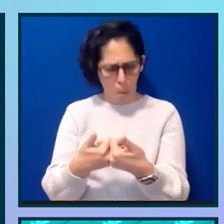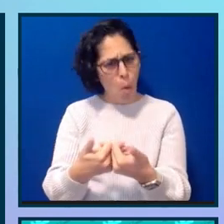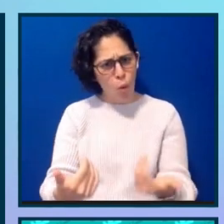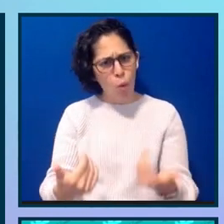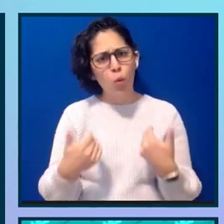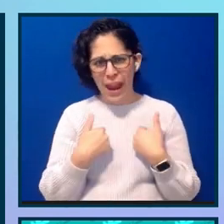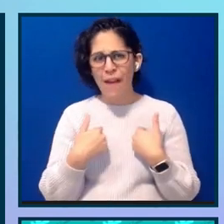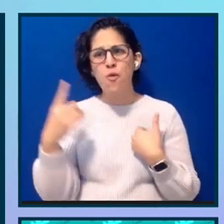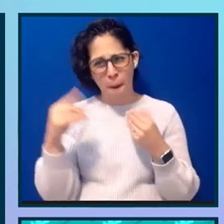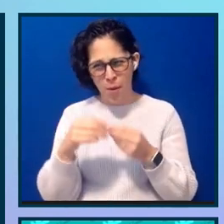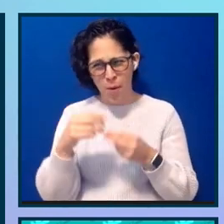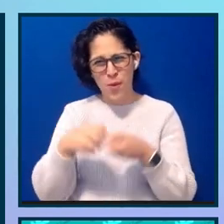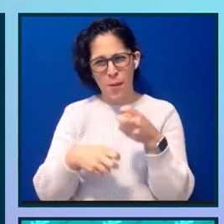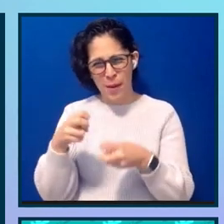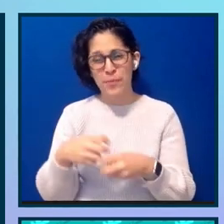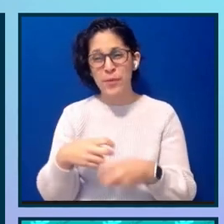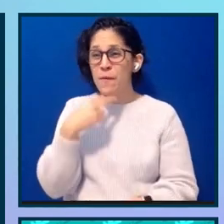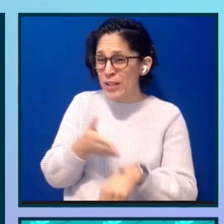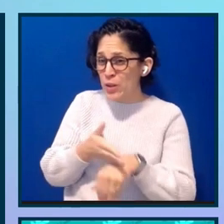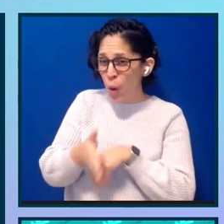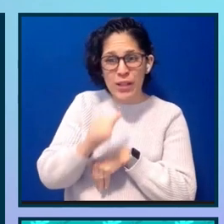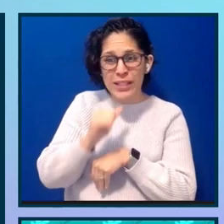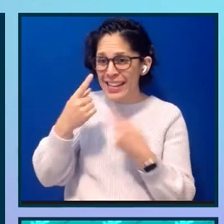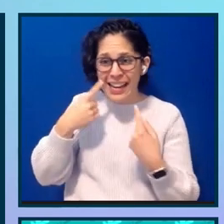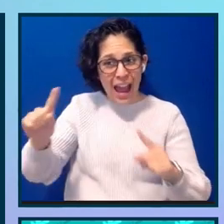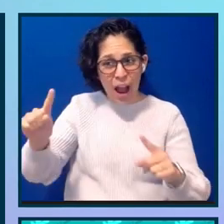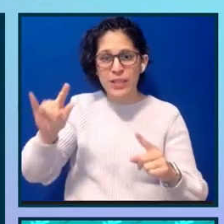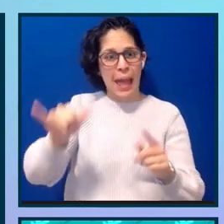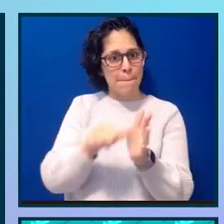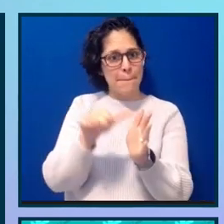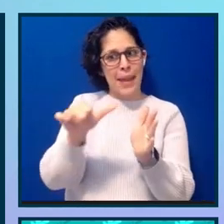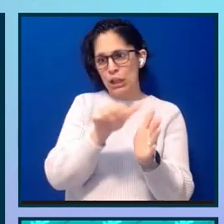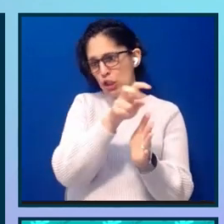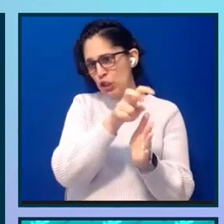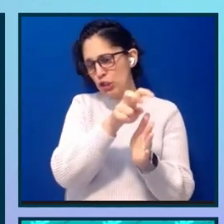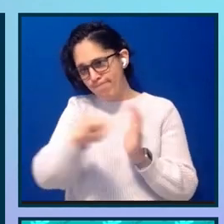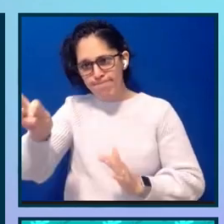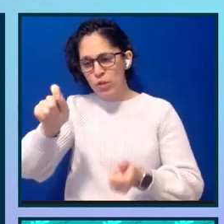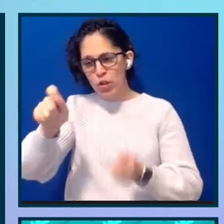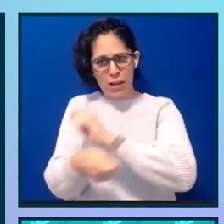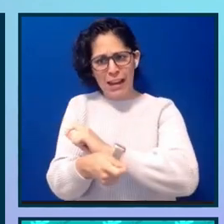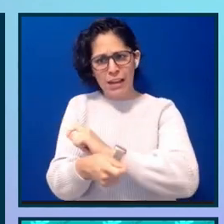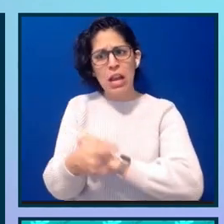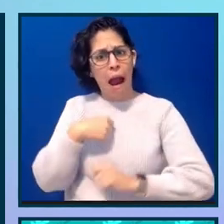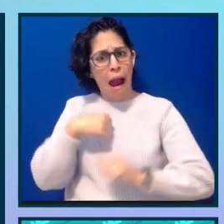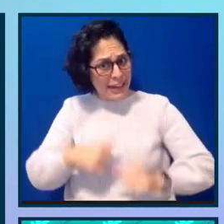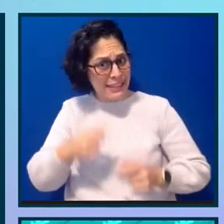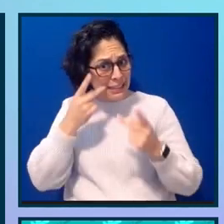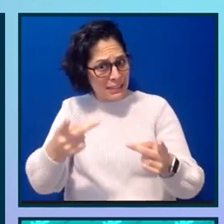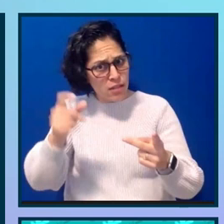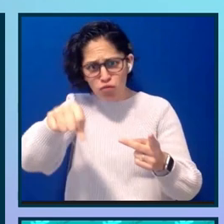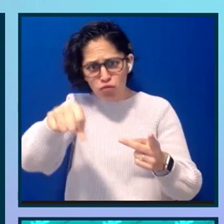problem. VoiceOver did not announce the change. So I can see that the page was